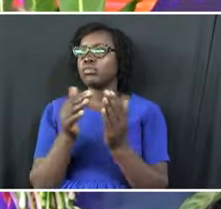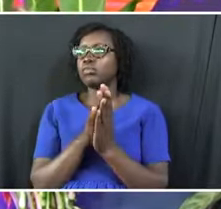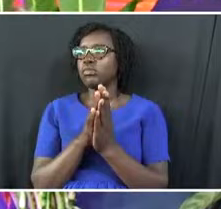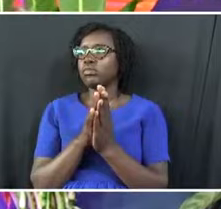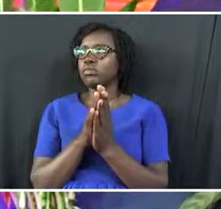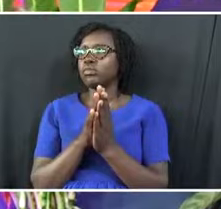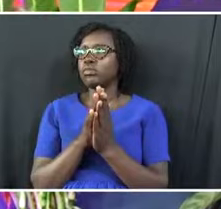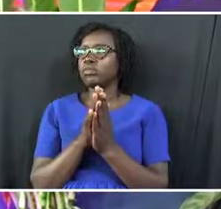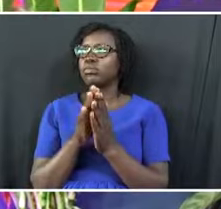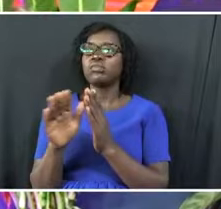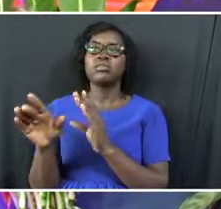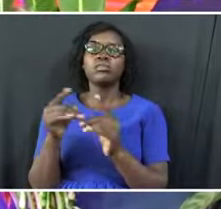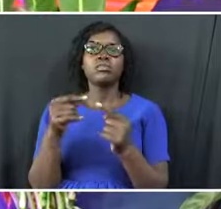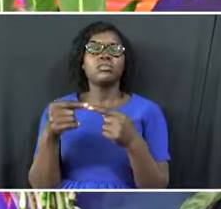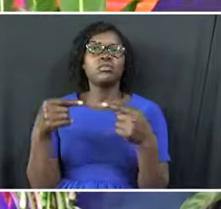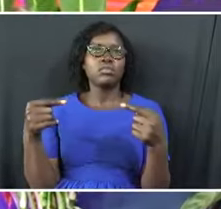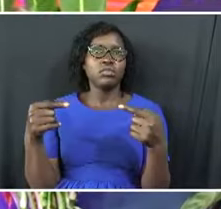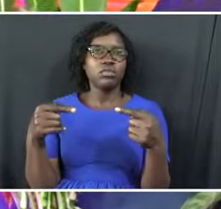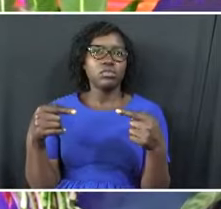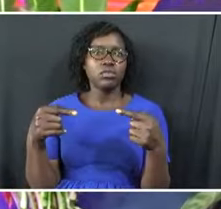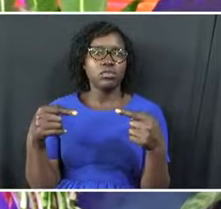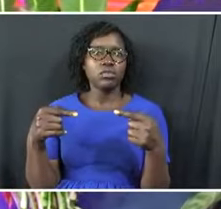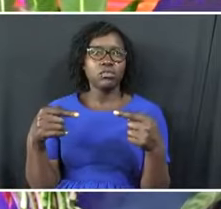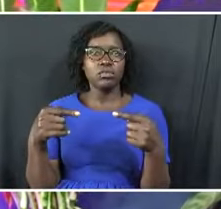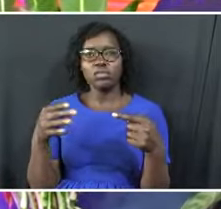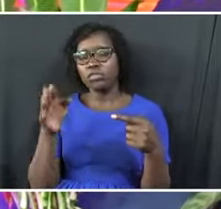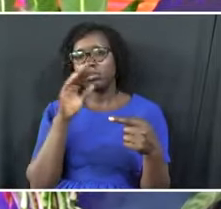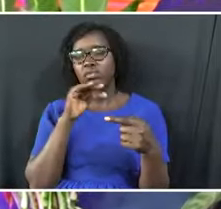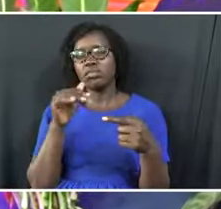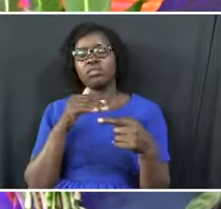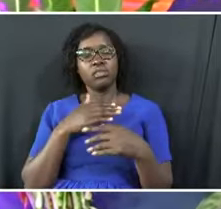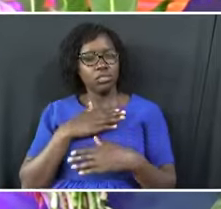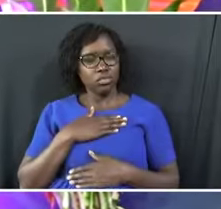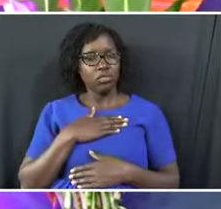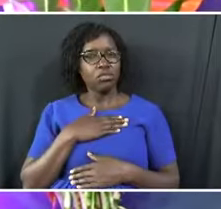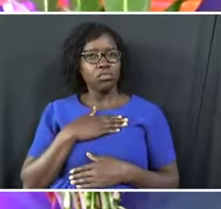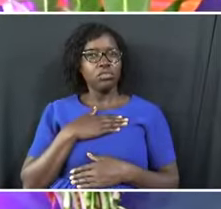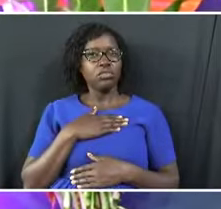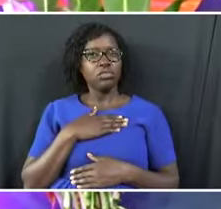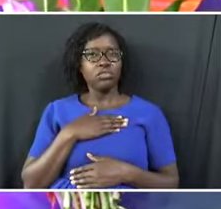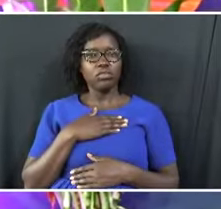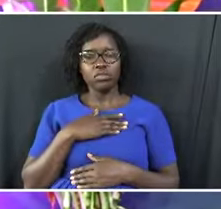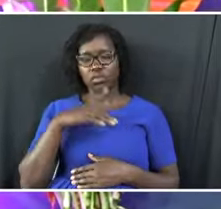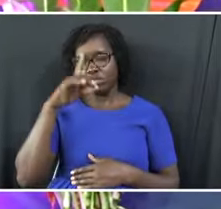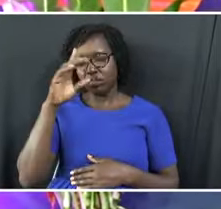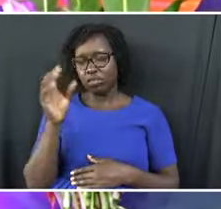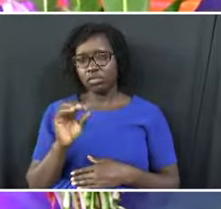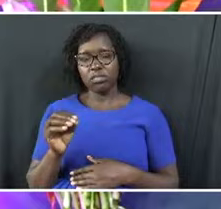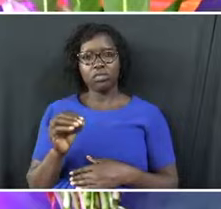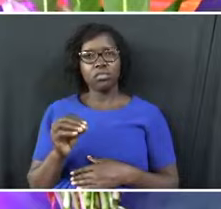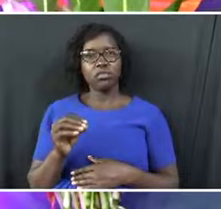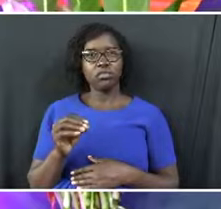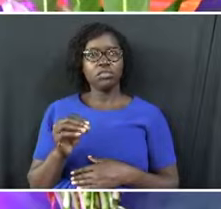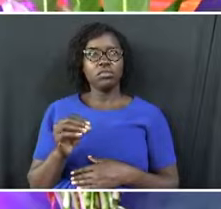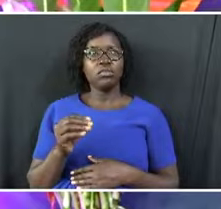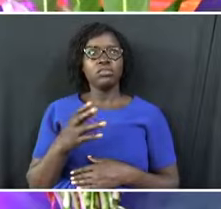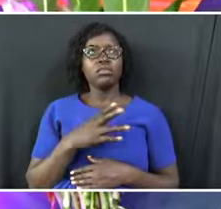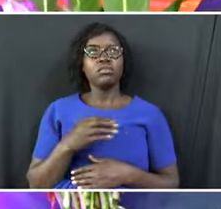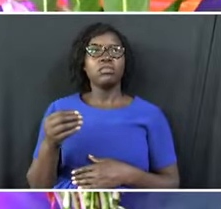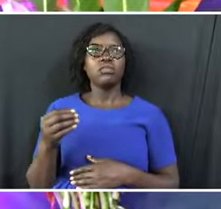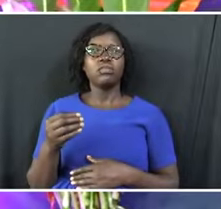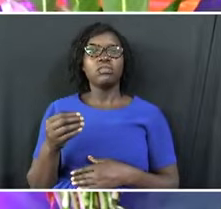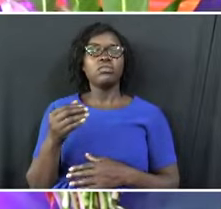do otherwise, God is not honored, God is disrespected, and in return,